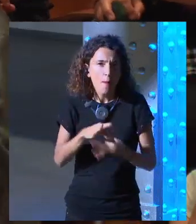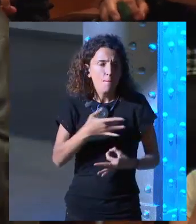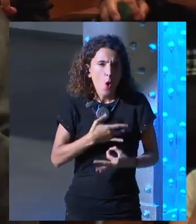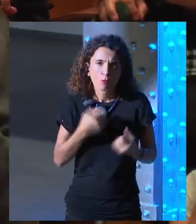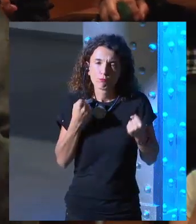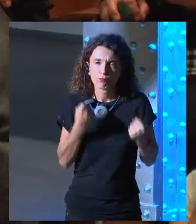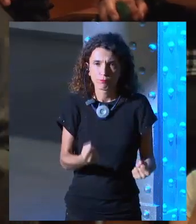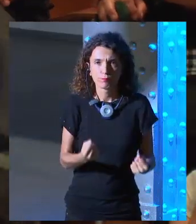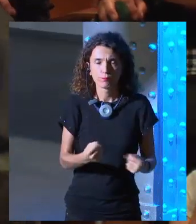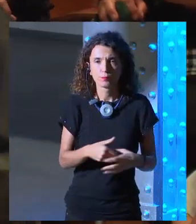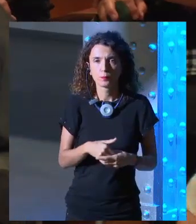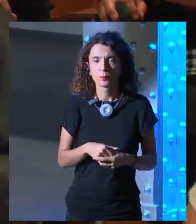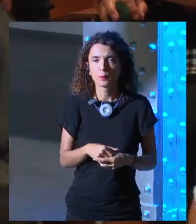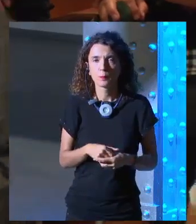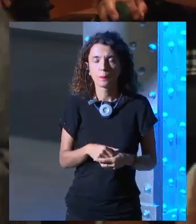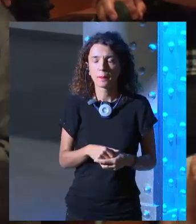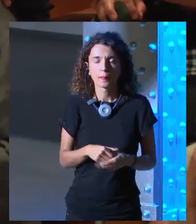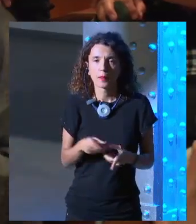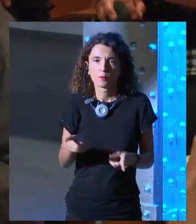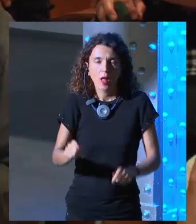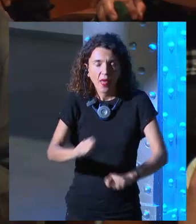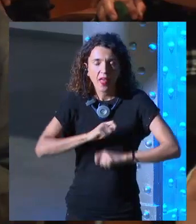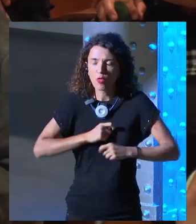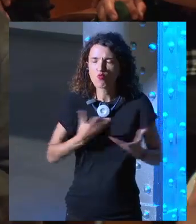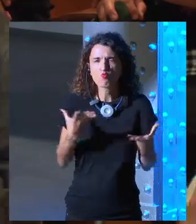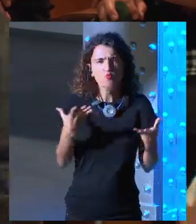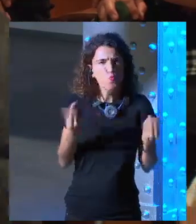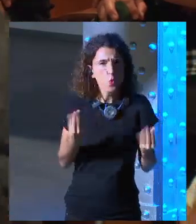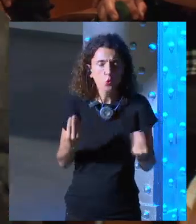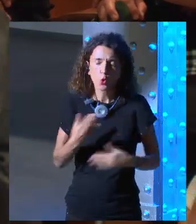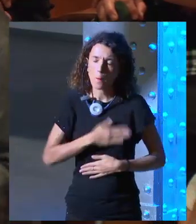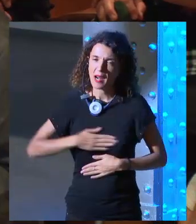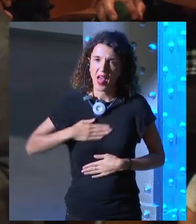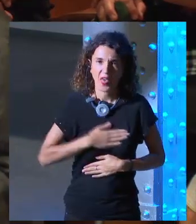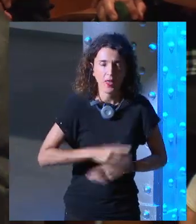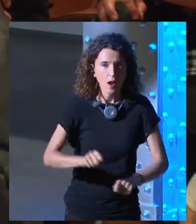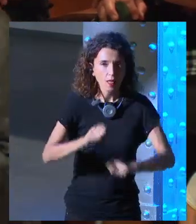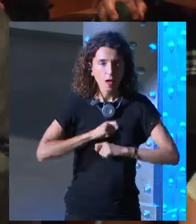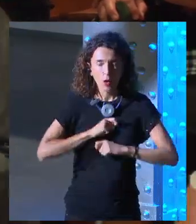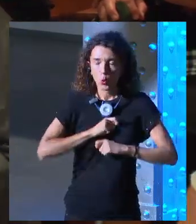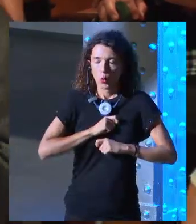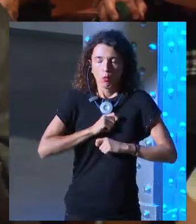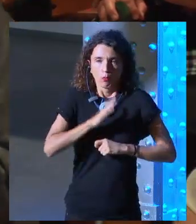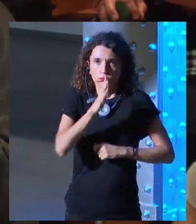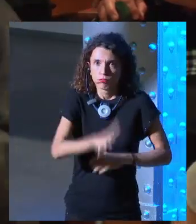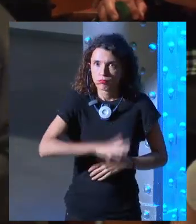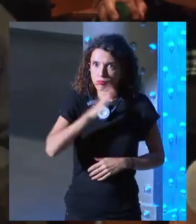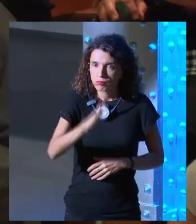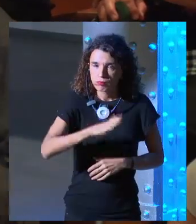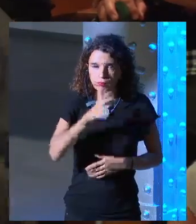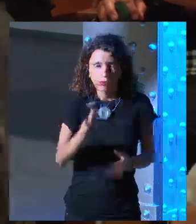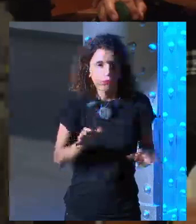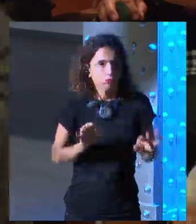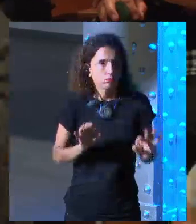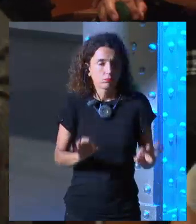You have given me a lot of pleasure. You have inspired me. It's good, it's good. I thought I